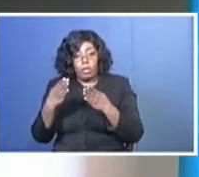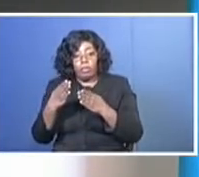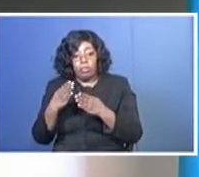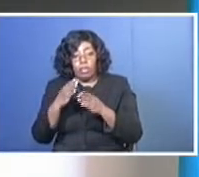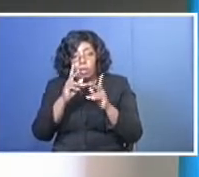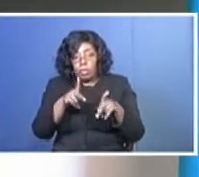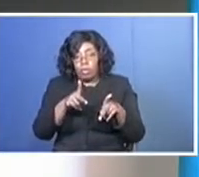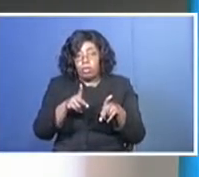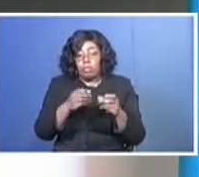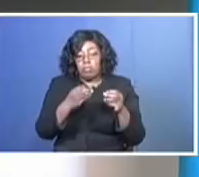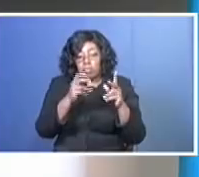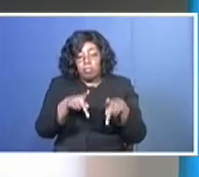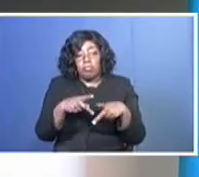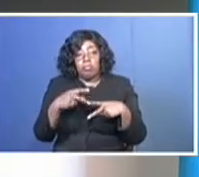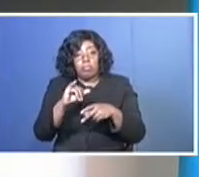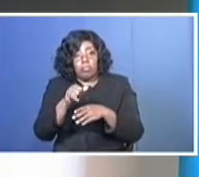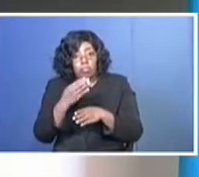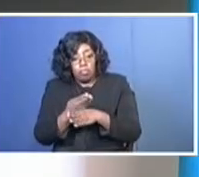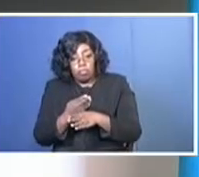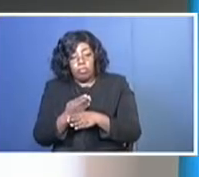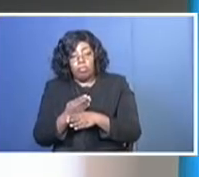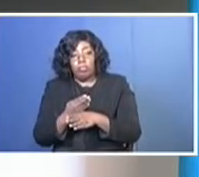are increasing, and we're